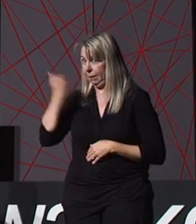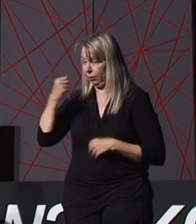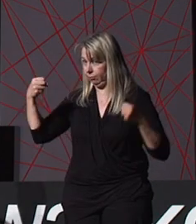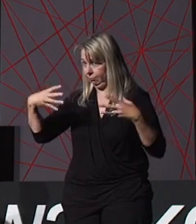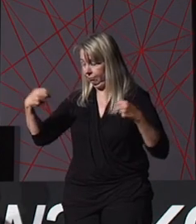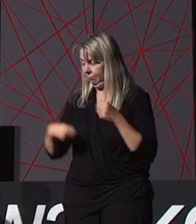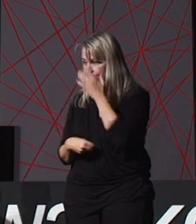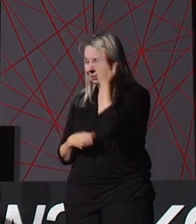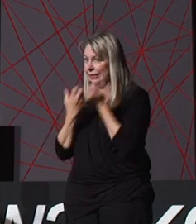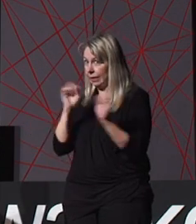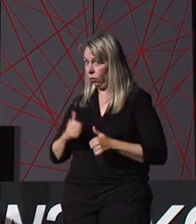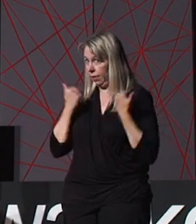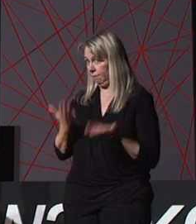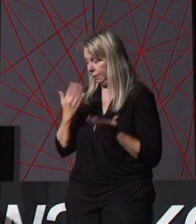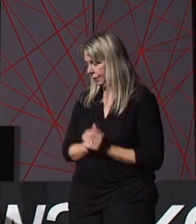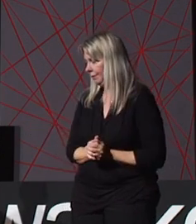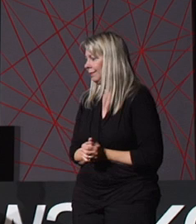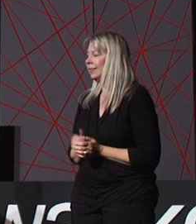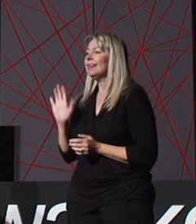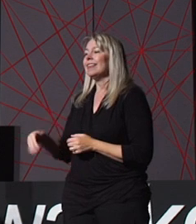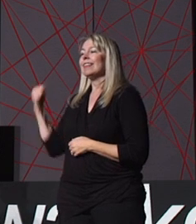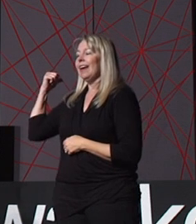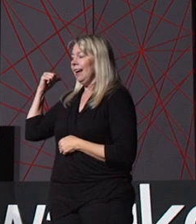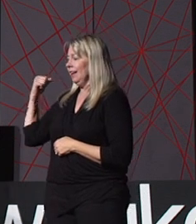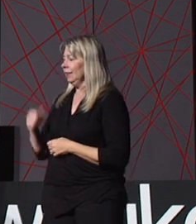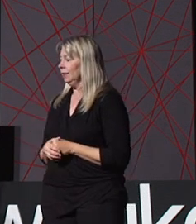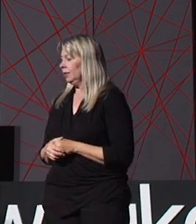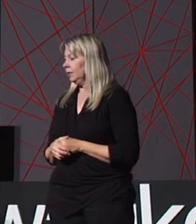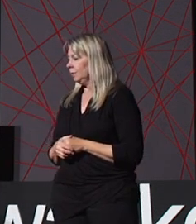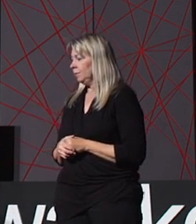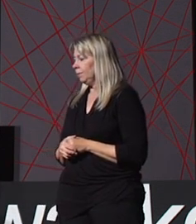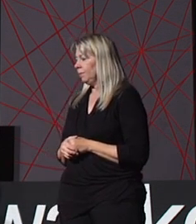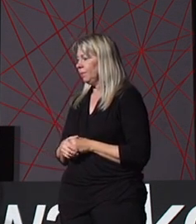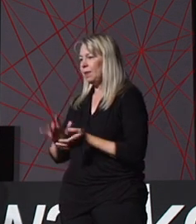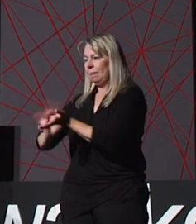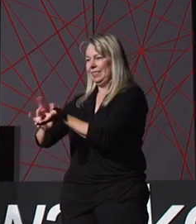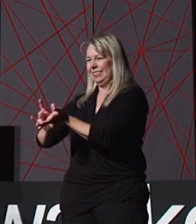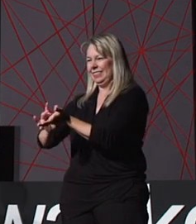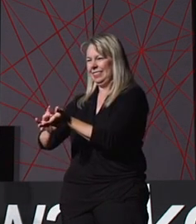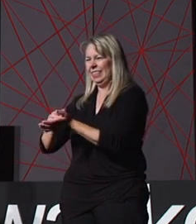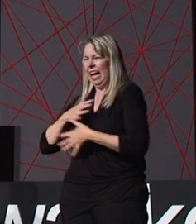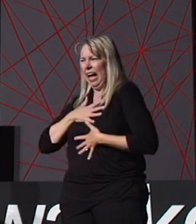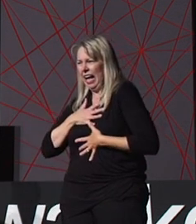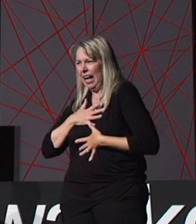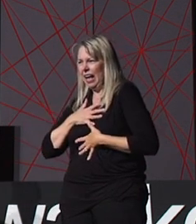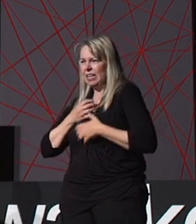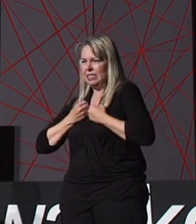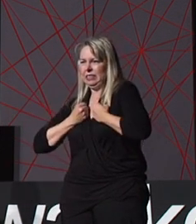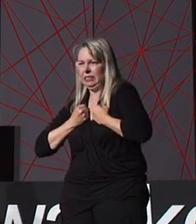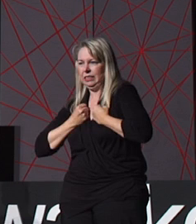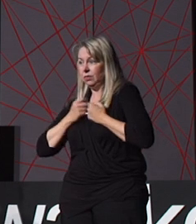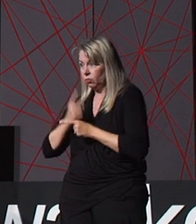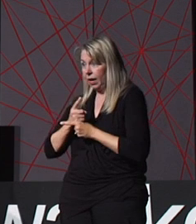UK-9284. This was a drug that was being developed to alleviate chest pain, spasms in the coronary arteries.